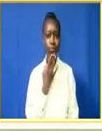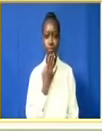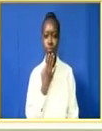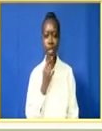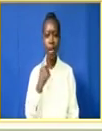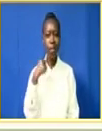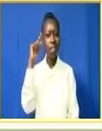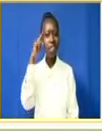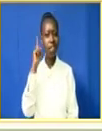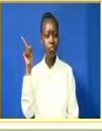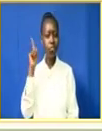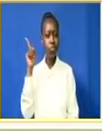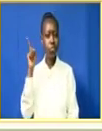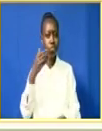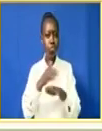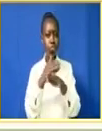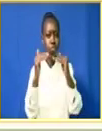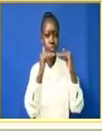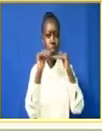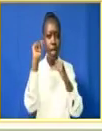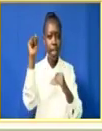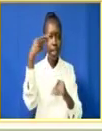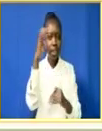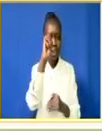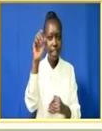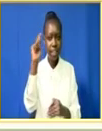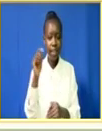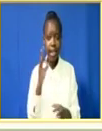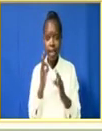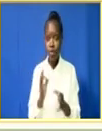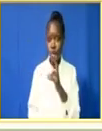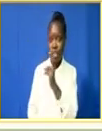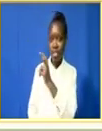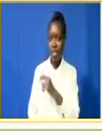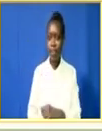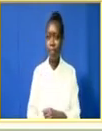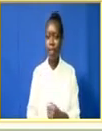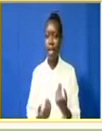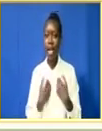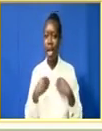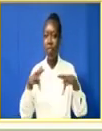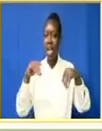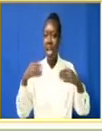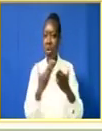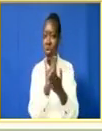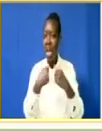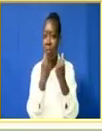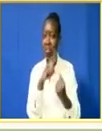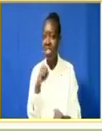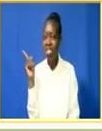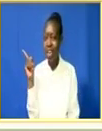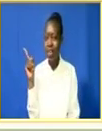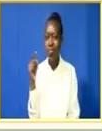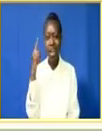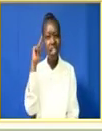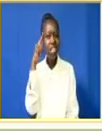I suspect this is sheet erosion. If you look at that erosion, is there any erosion that has occurred? I think there's a